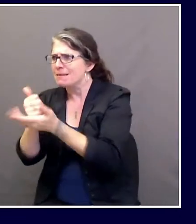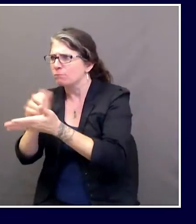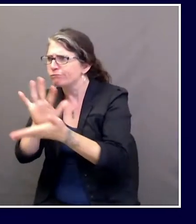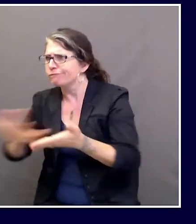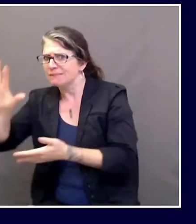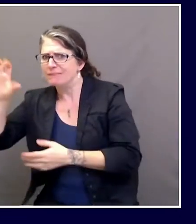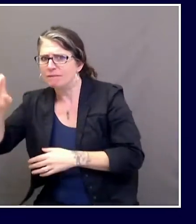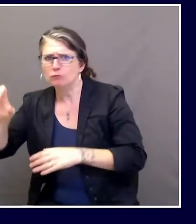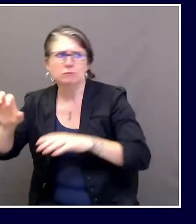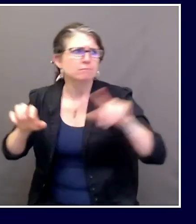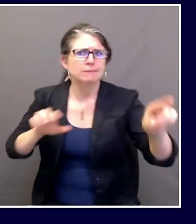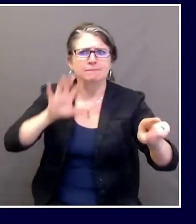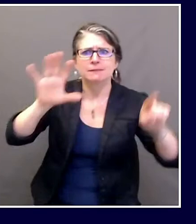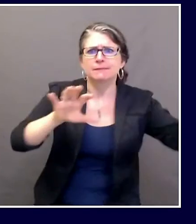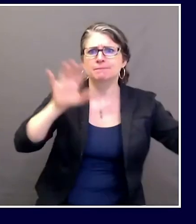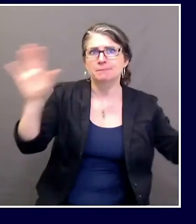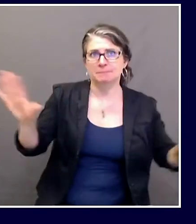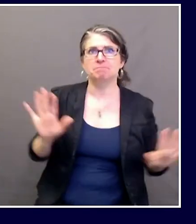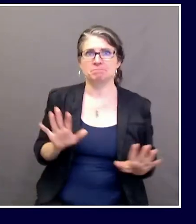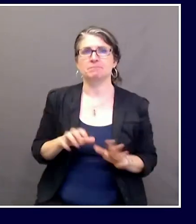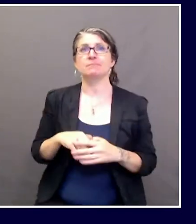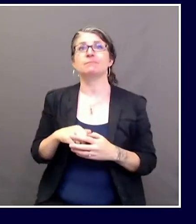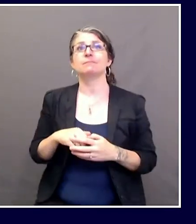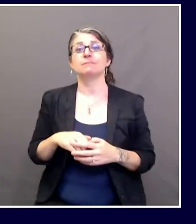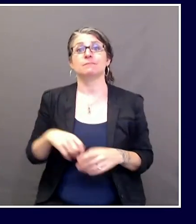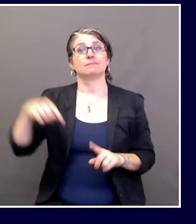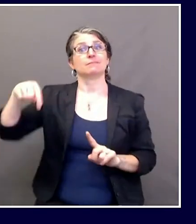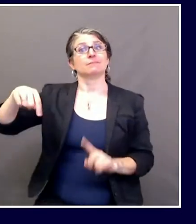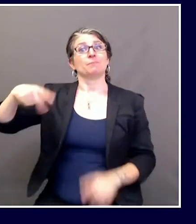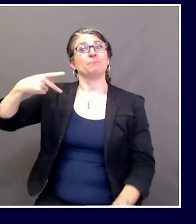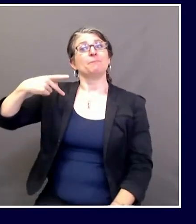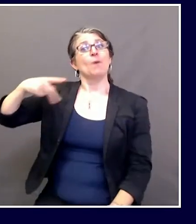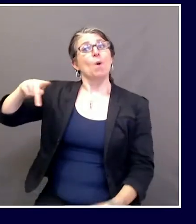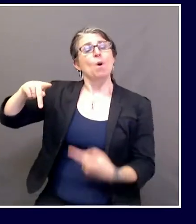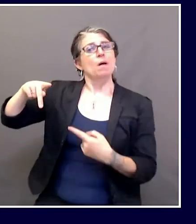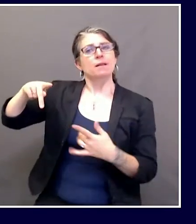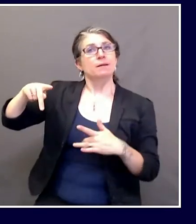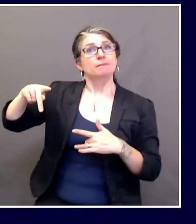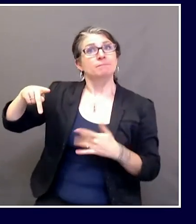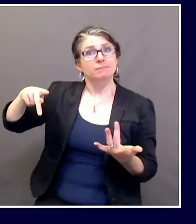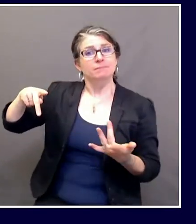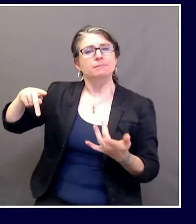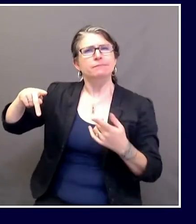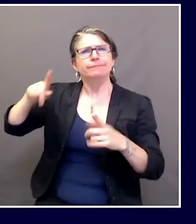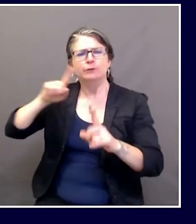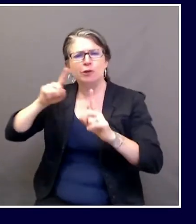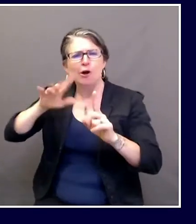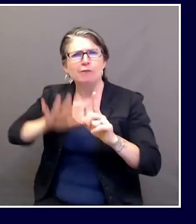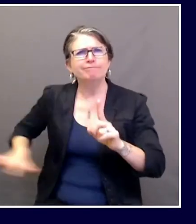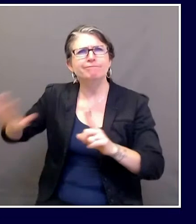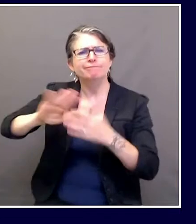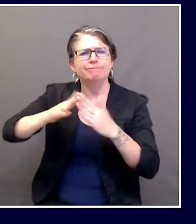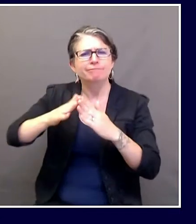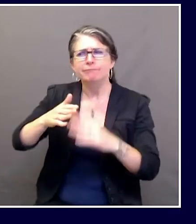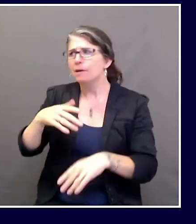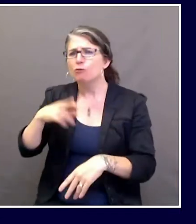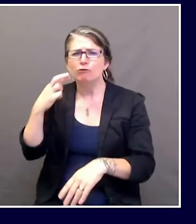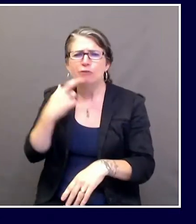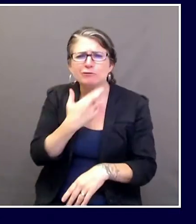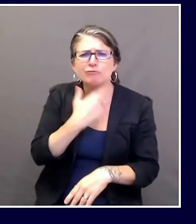local businesses and restaurants, as well as service organizations, to make the mobile vaccination unit as